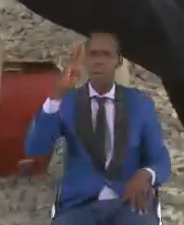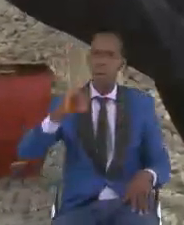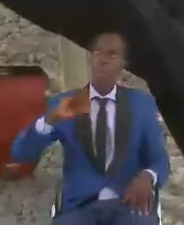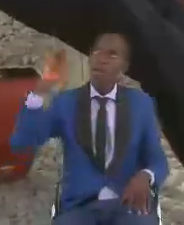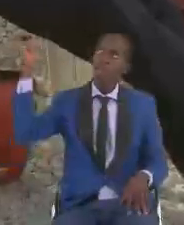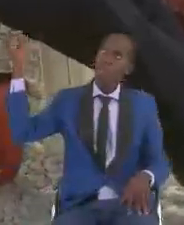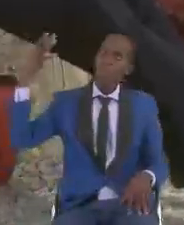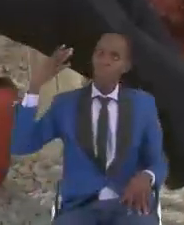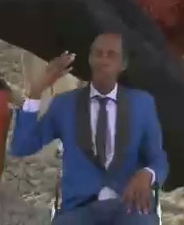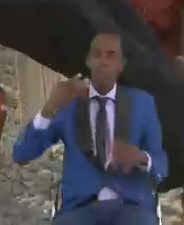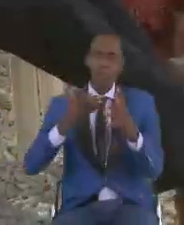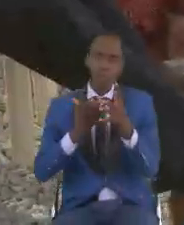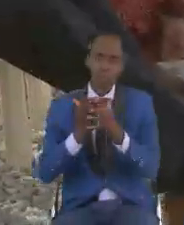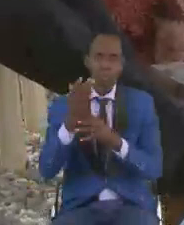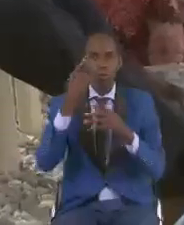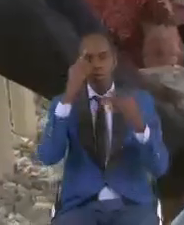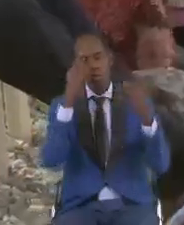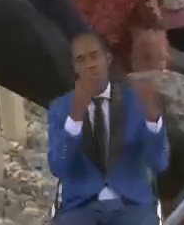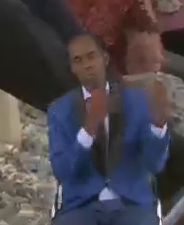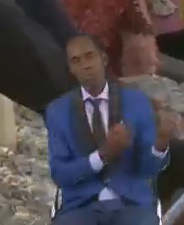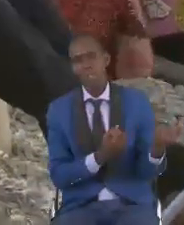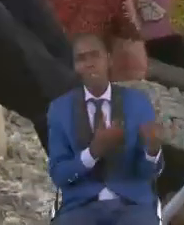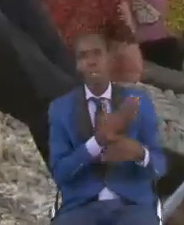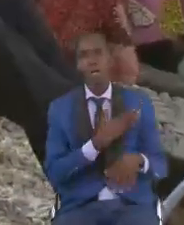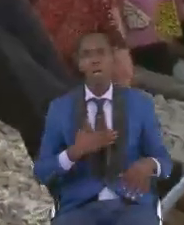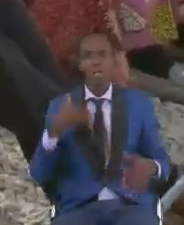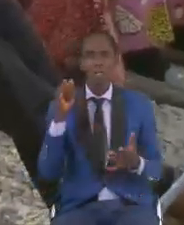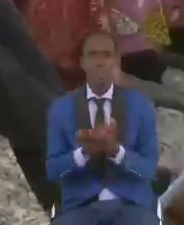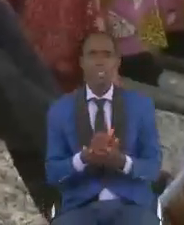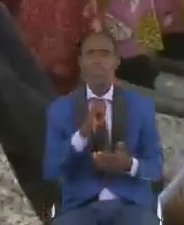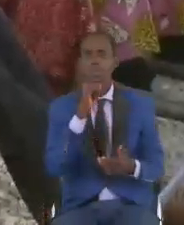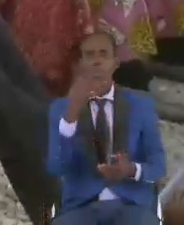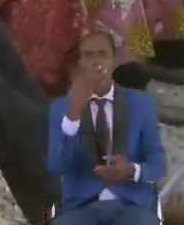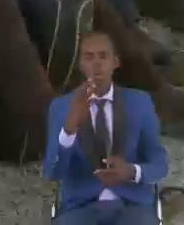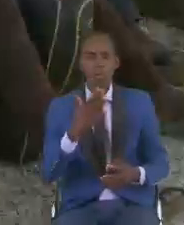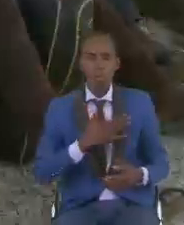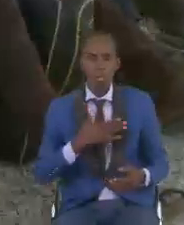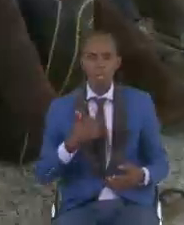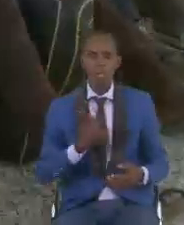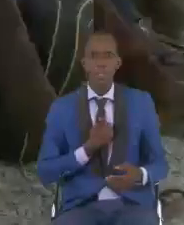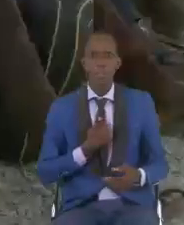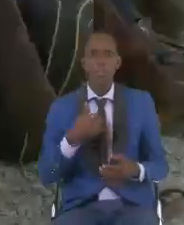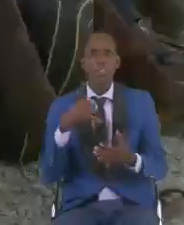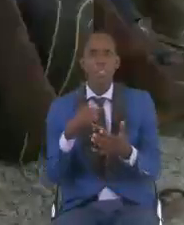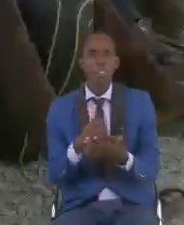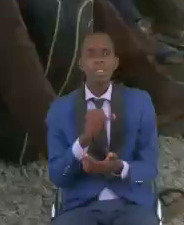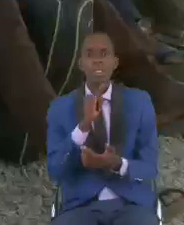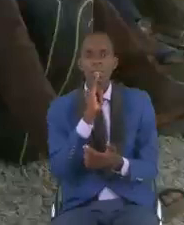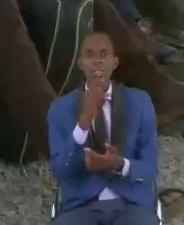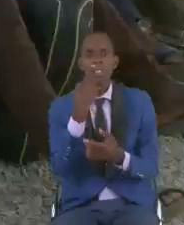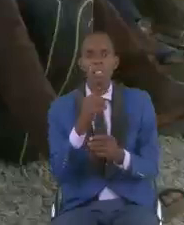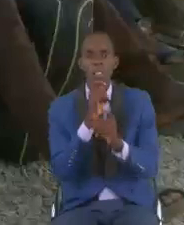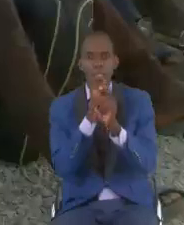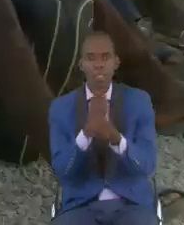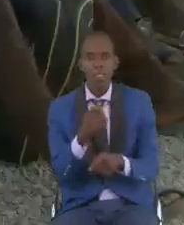Through faith, and that not of myself, it is the gift of